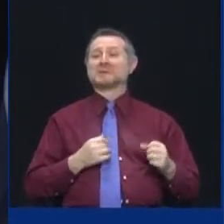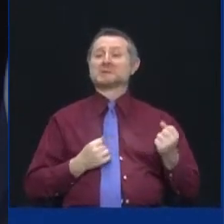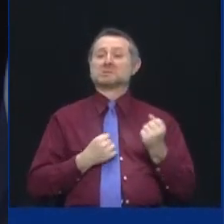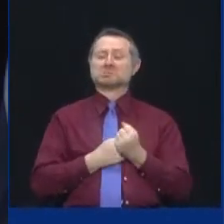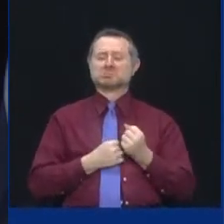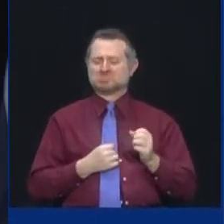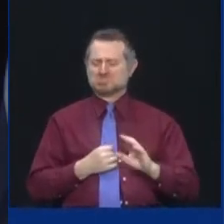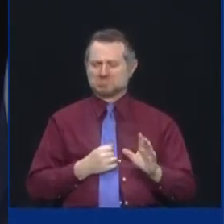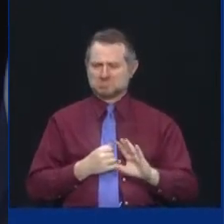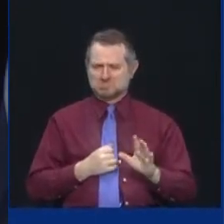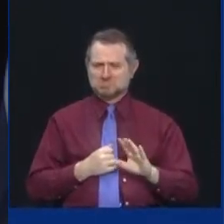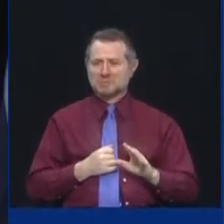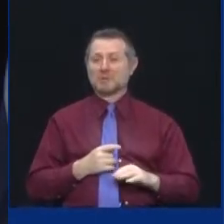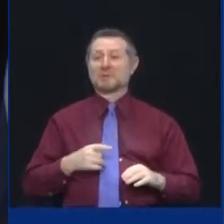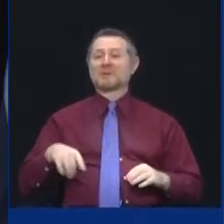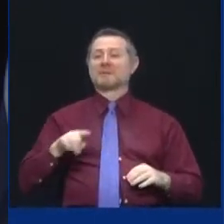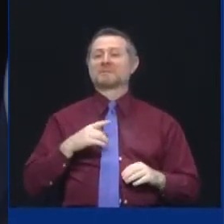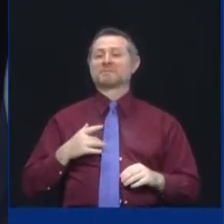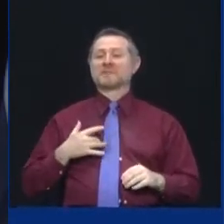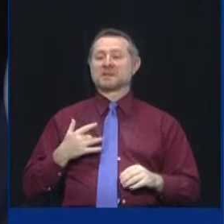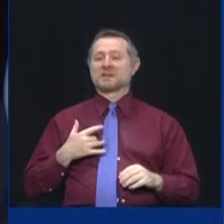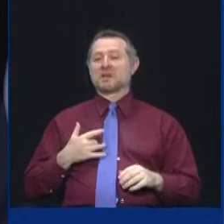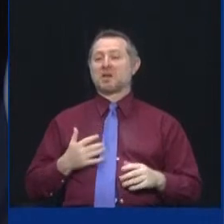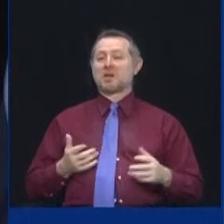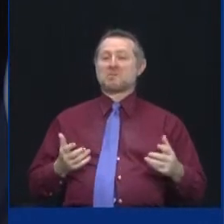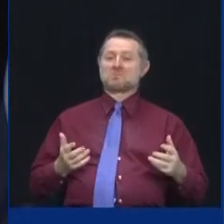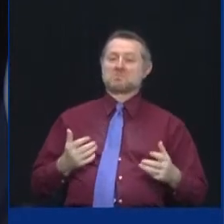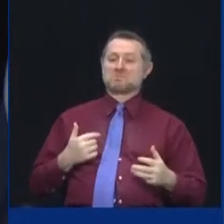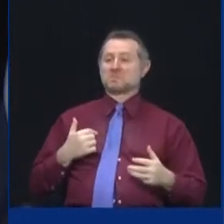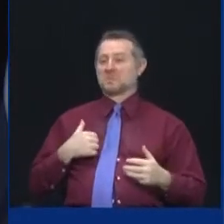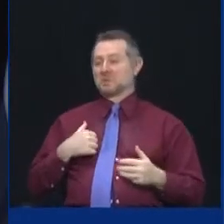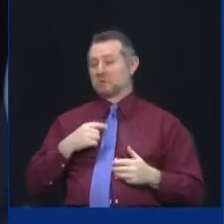They don't feel vulnerable. They tend to be younger people.